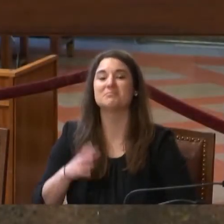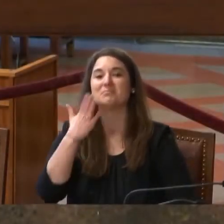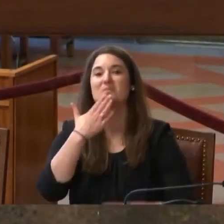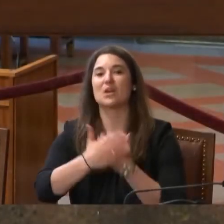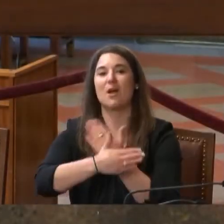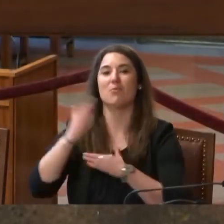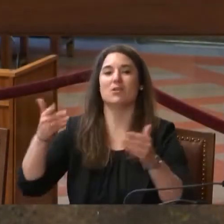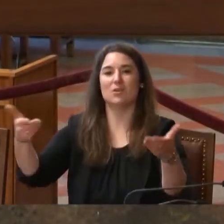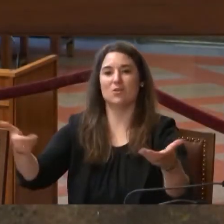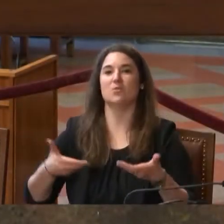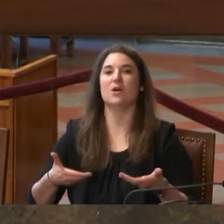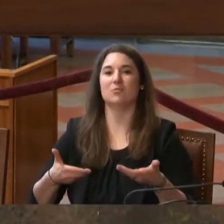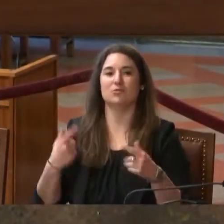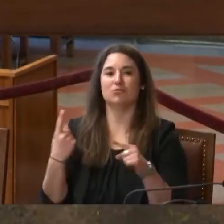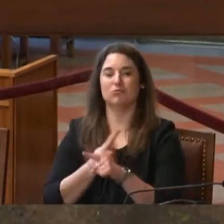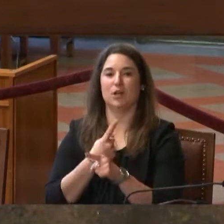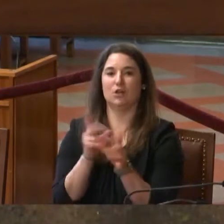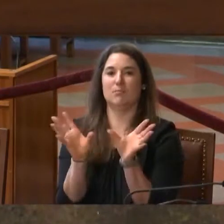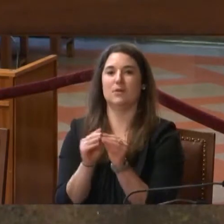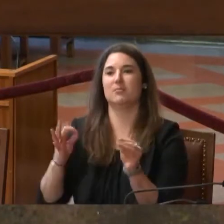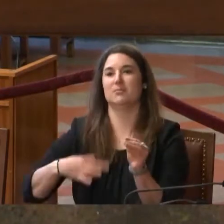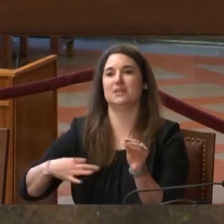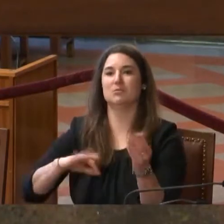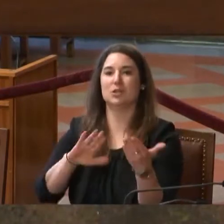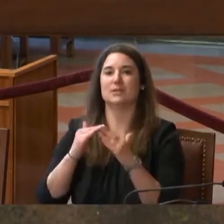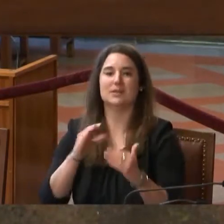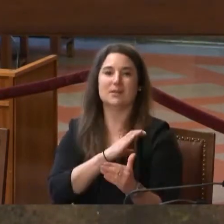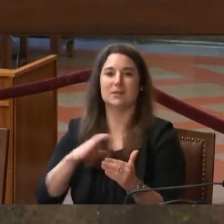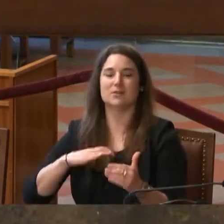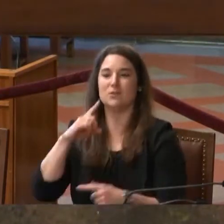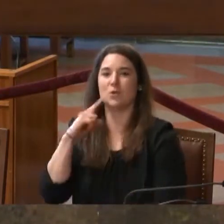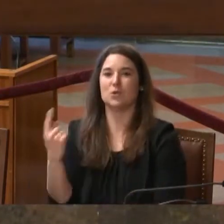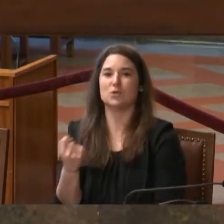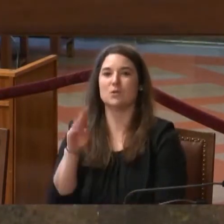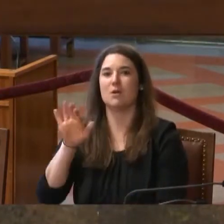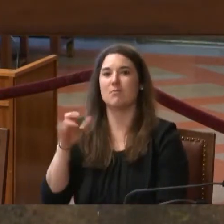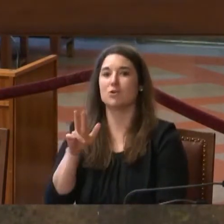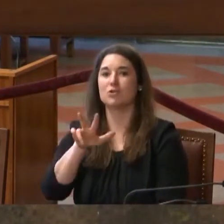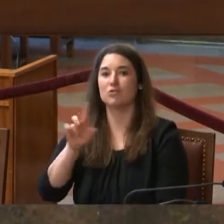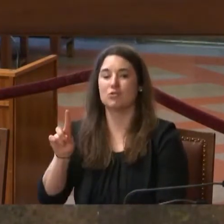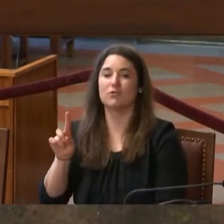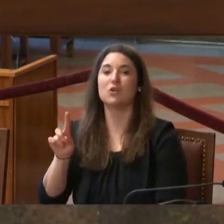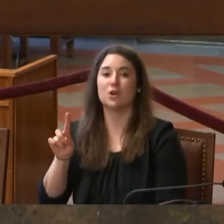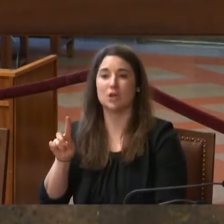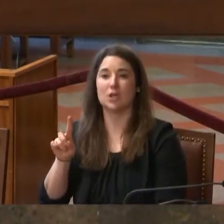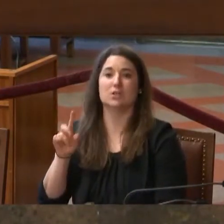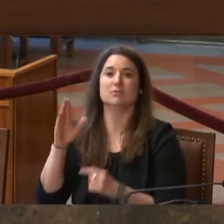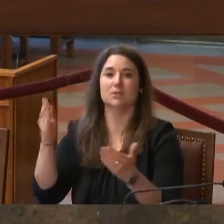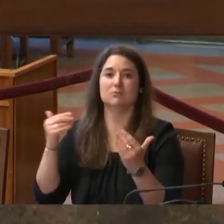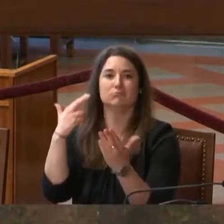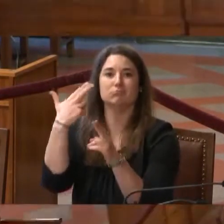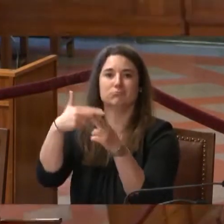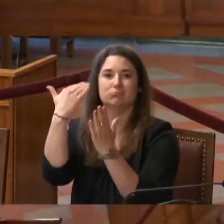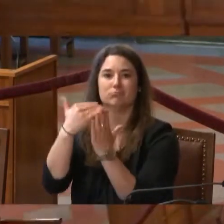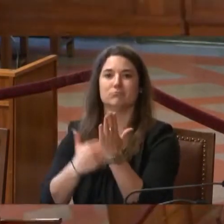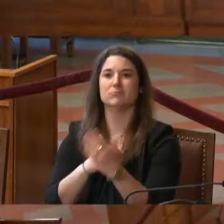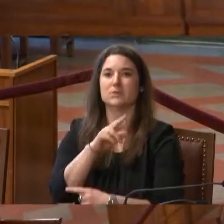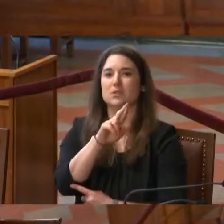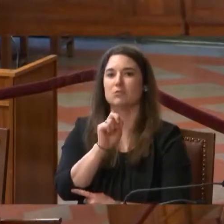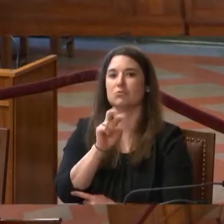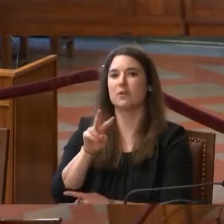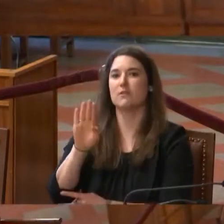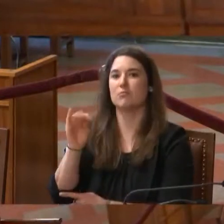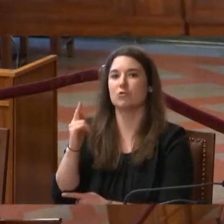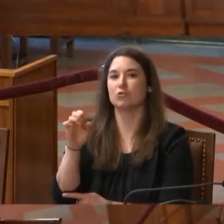Good morning and welcome to the regular meeting of Pittsburgh City Council for Tuesday, March 31st. Will the clerk please call the roll? Reverend Burgess.